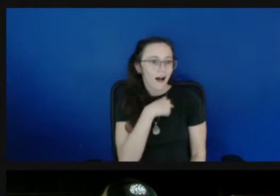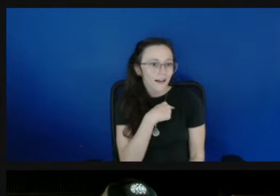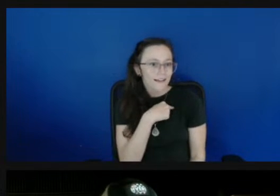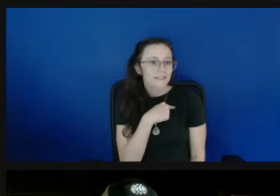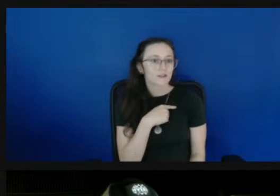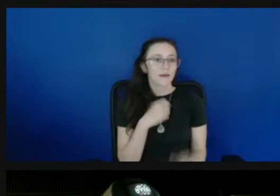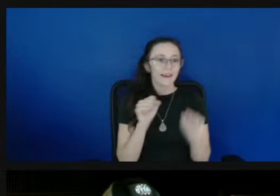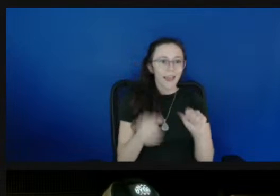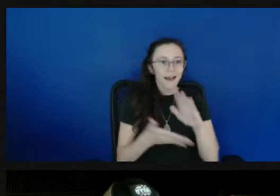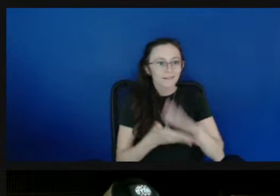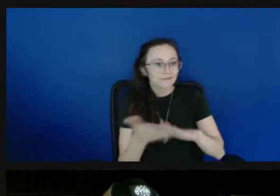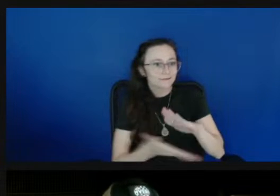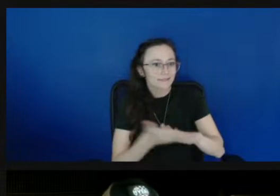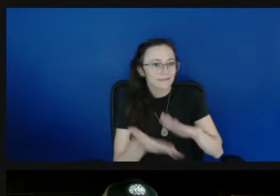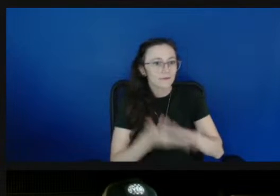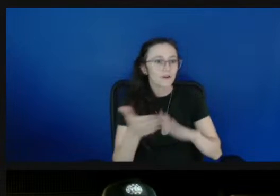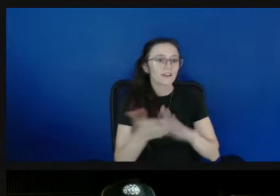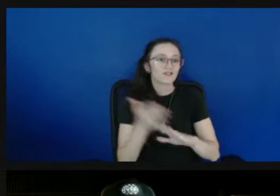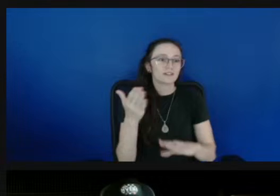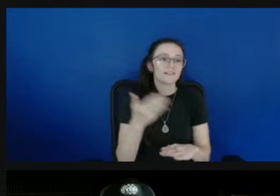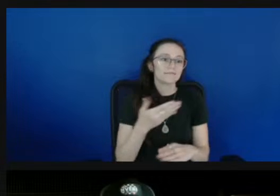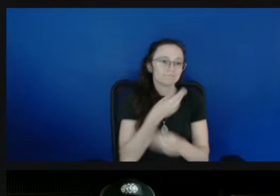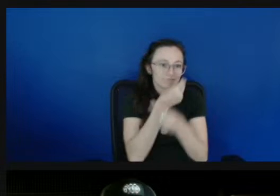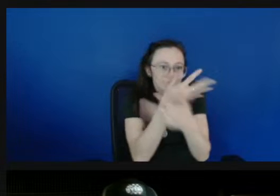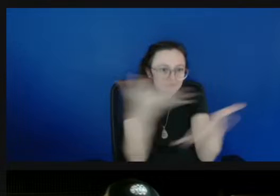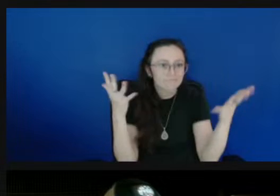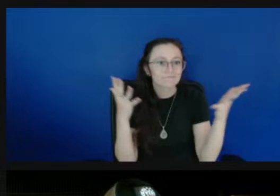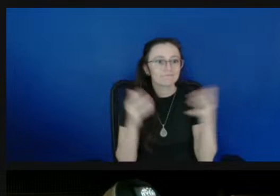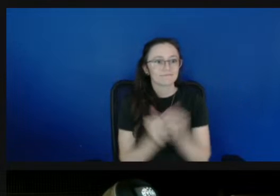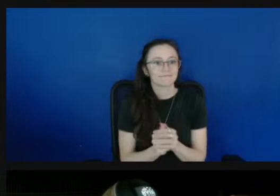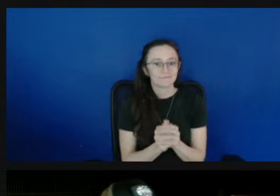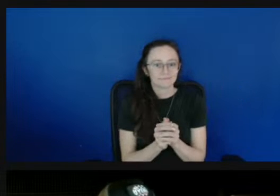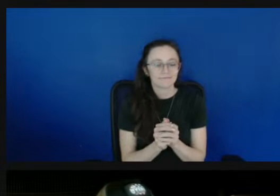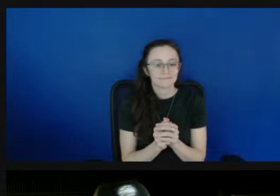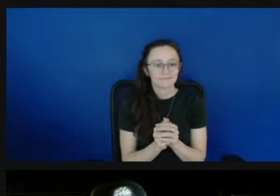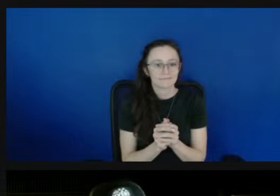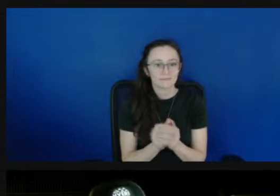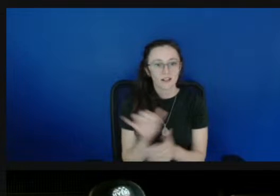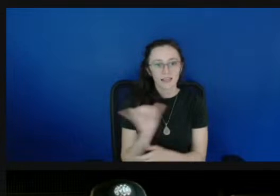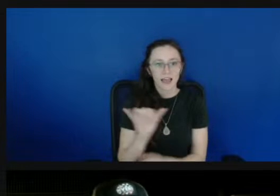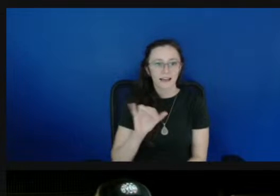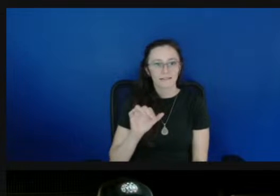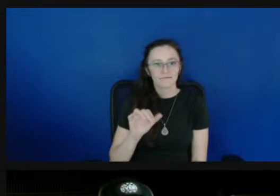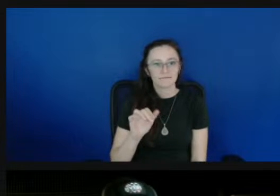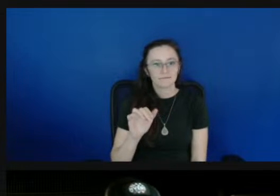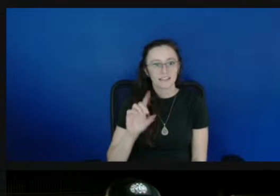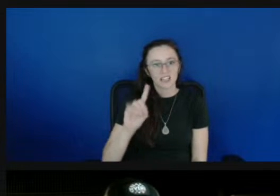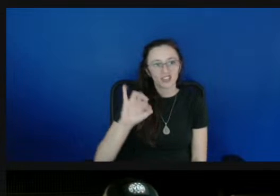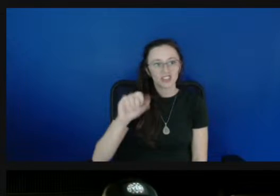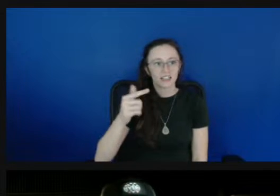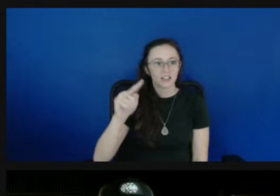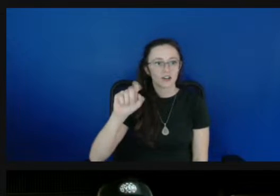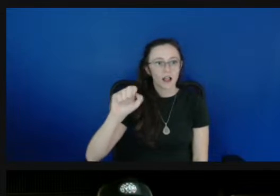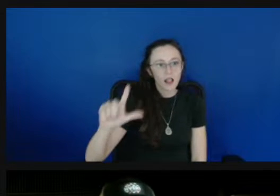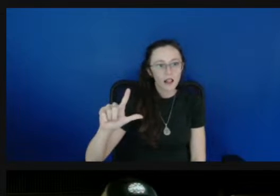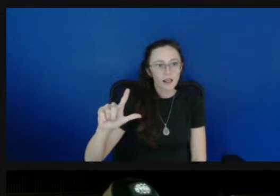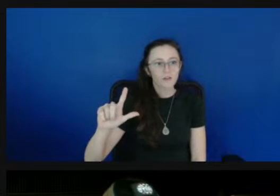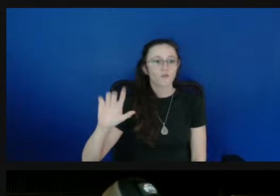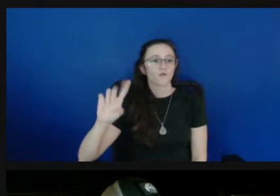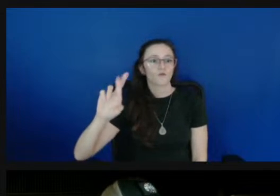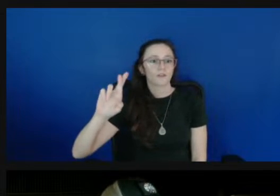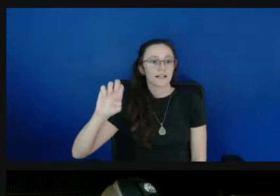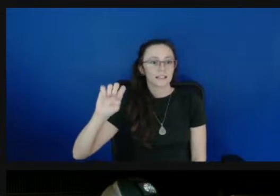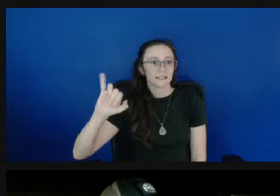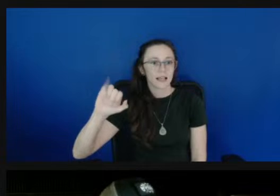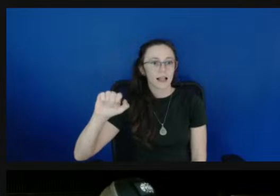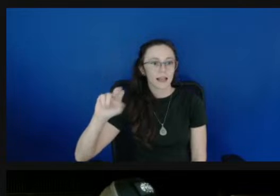well as a bunch of new things that we're doing, like the digital resilience program, which is a topic for another day. But yes, we would like